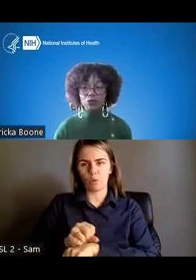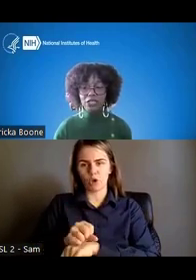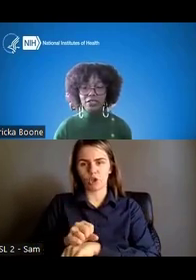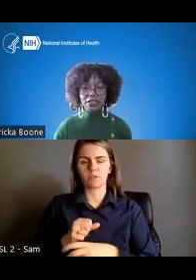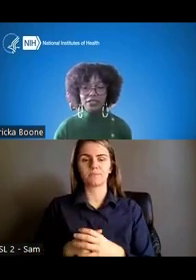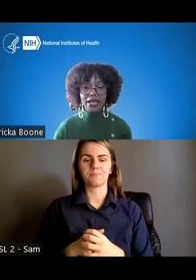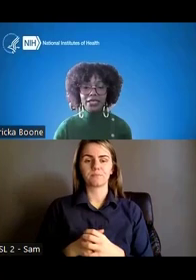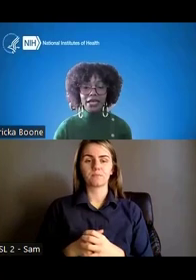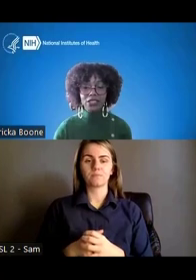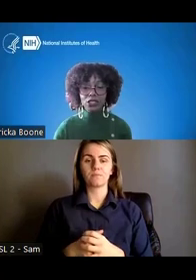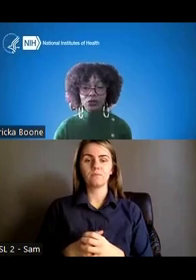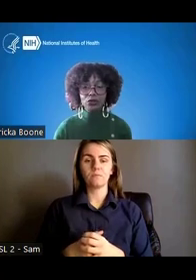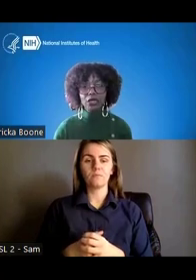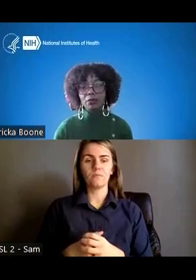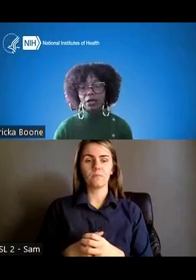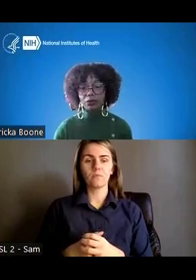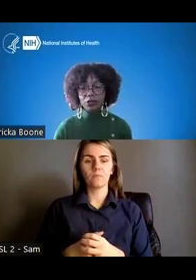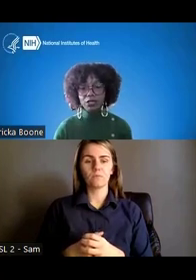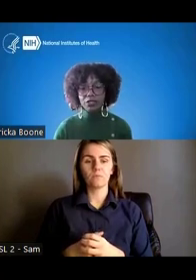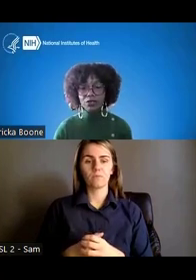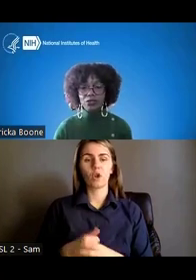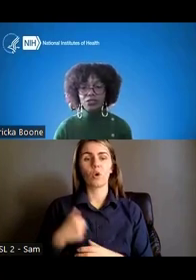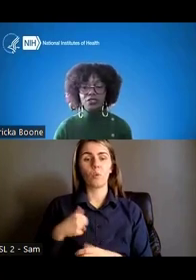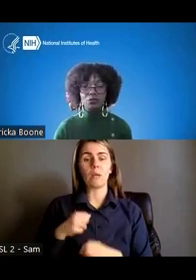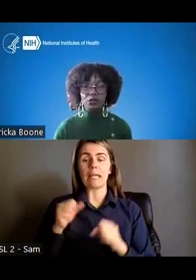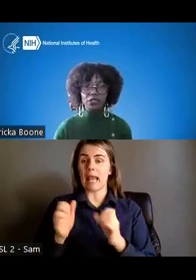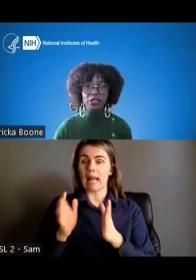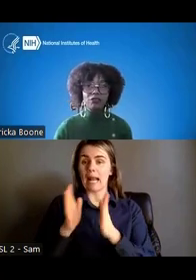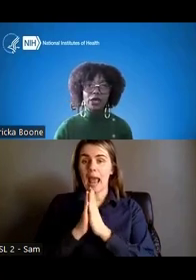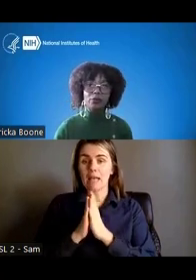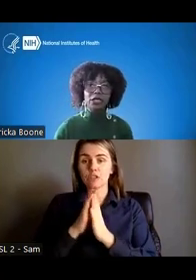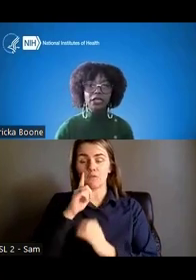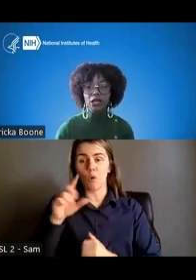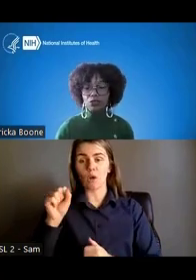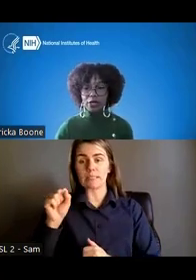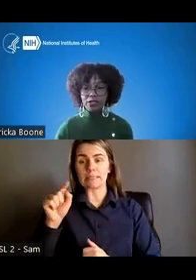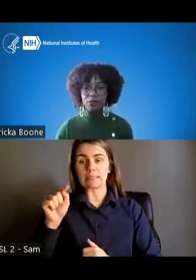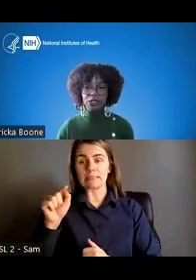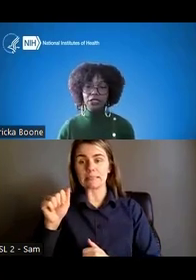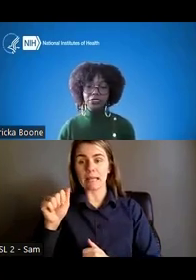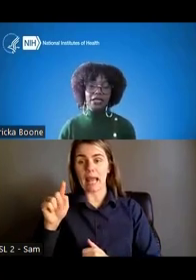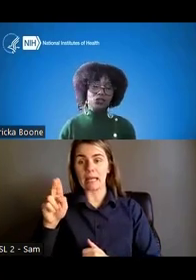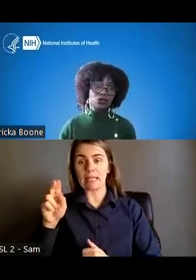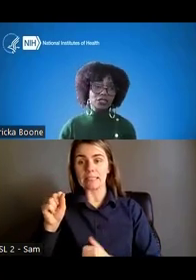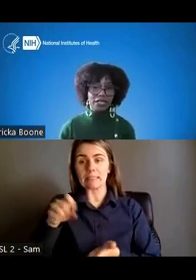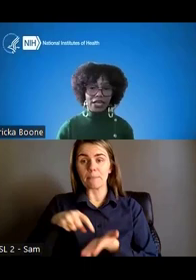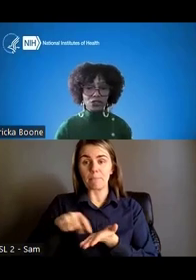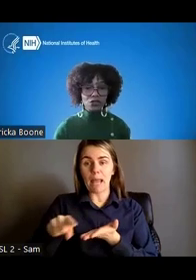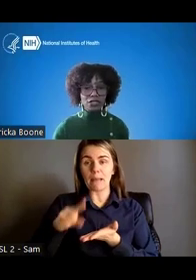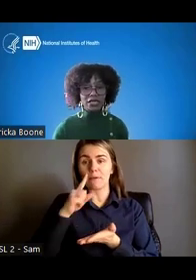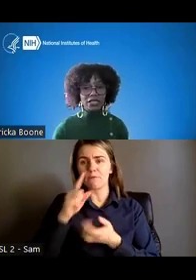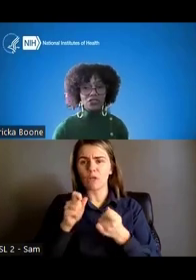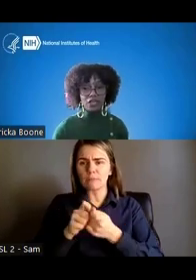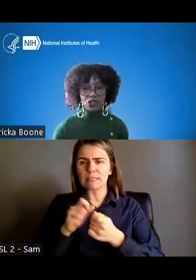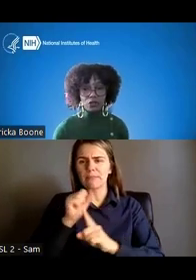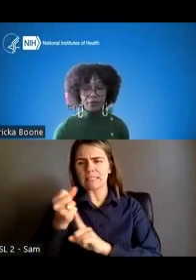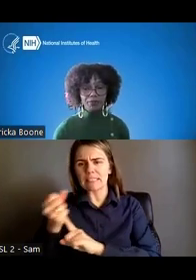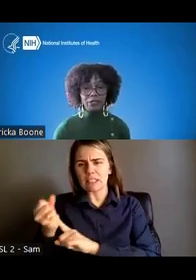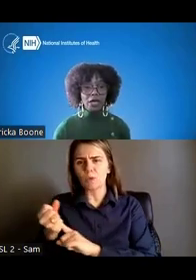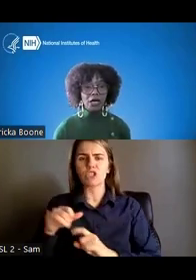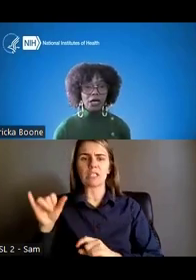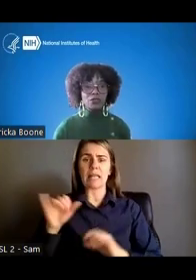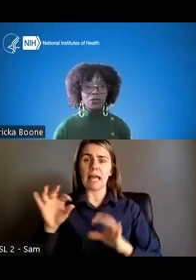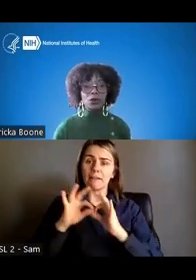period for reasons that can include medical concerns, disability, family care responsibilities, natural disasters, et